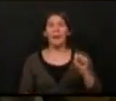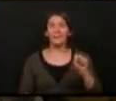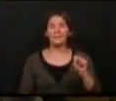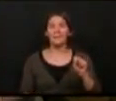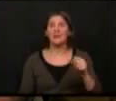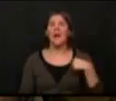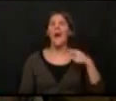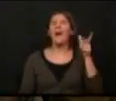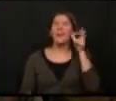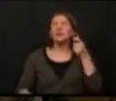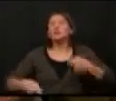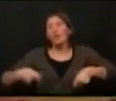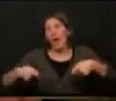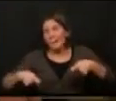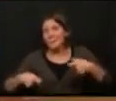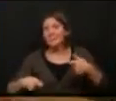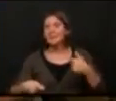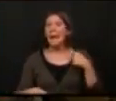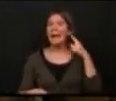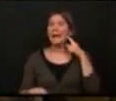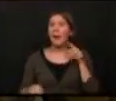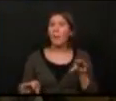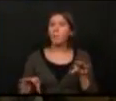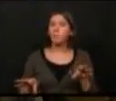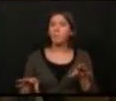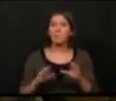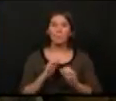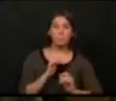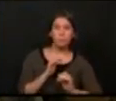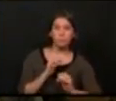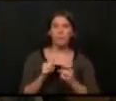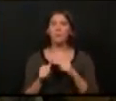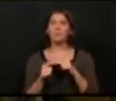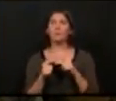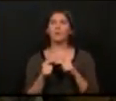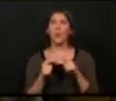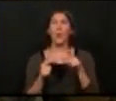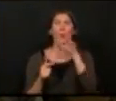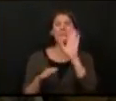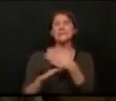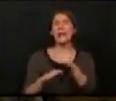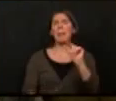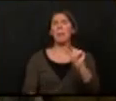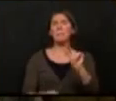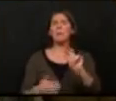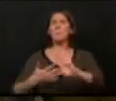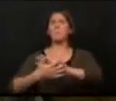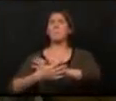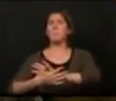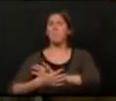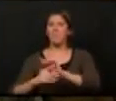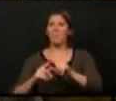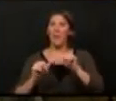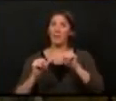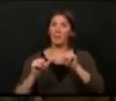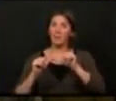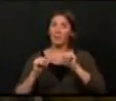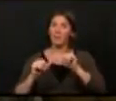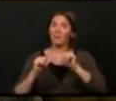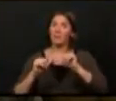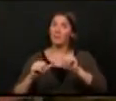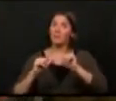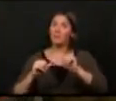can hear the drums. Sometimes I'll hear a muffled sax or a muffled vocals. And this will go on hours if